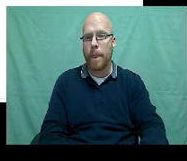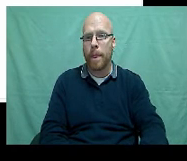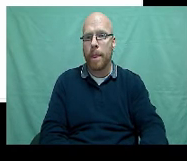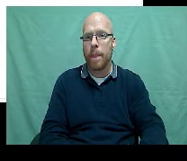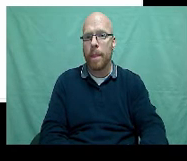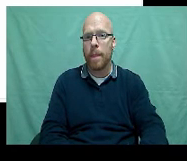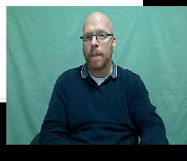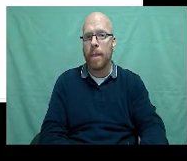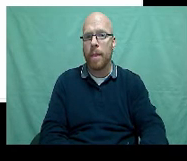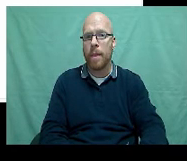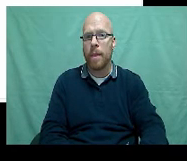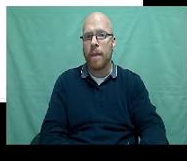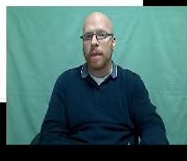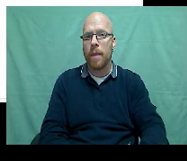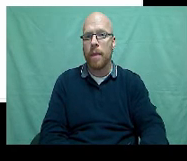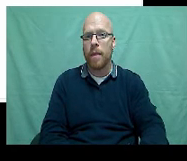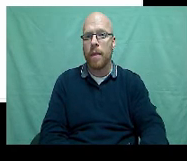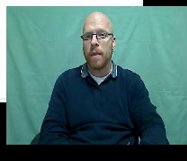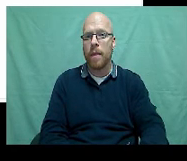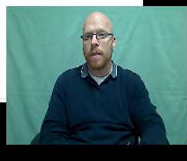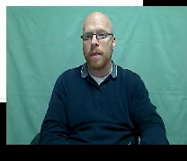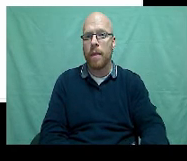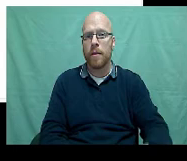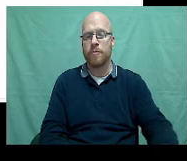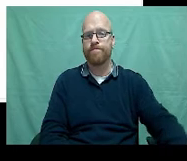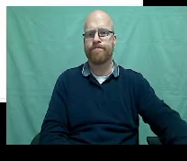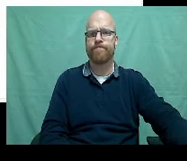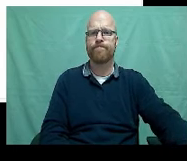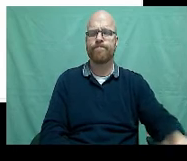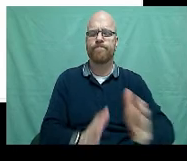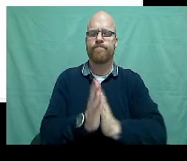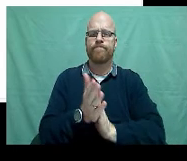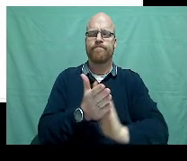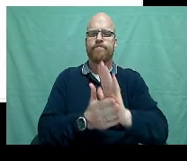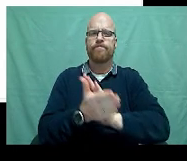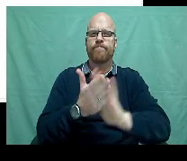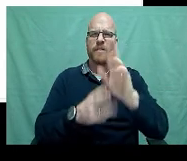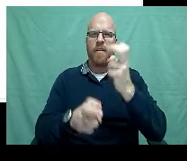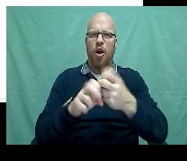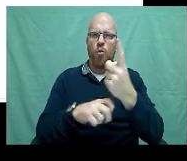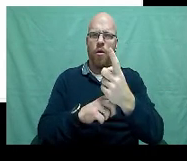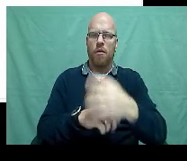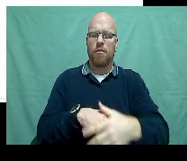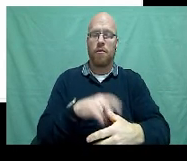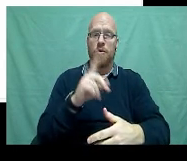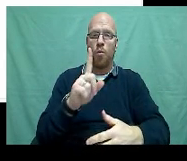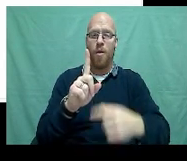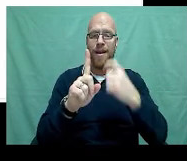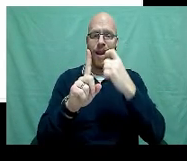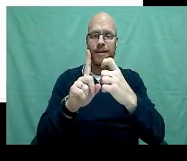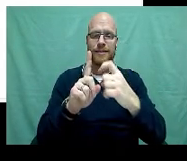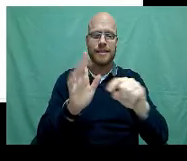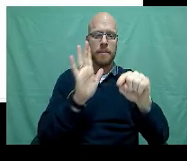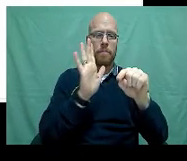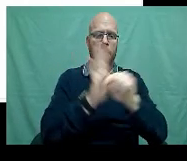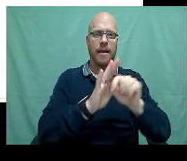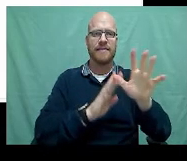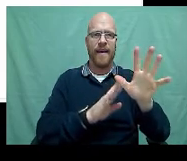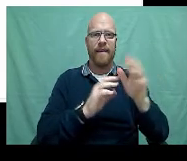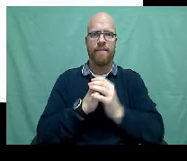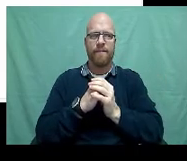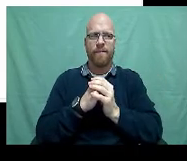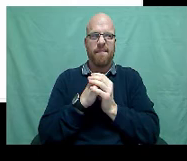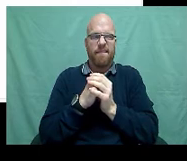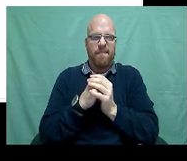and then negative 5. Now, it's a difficult one, or it seems difficult. We have 1x